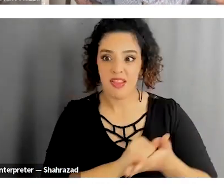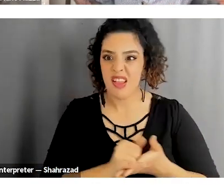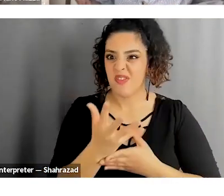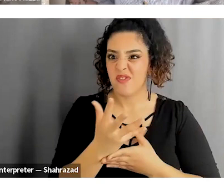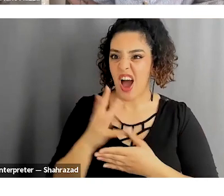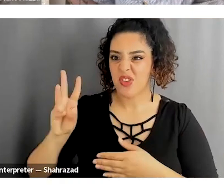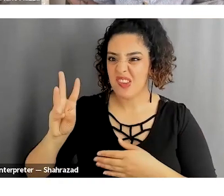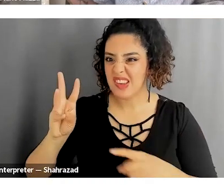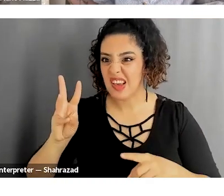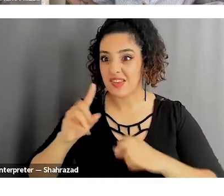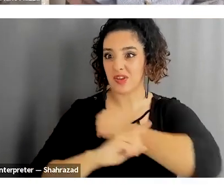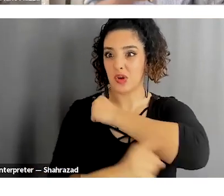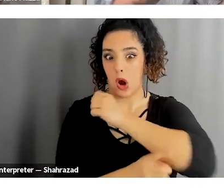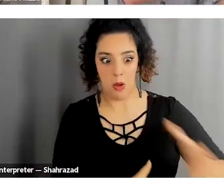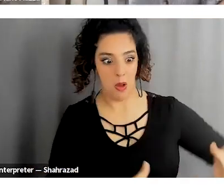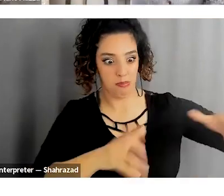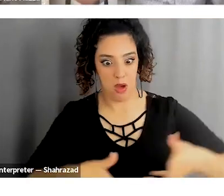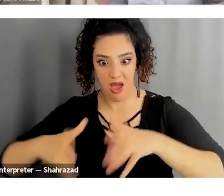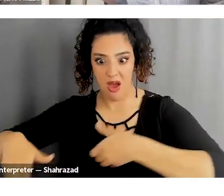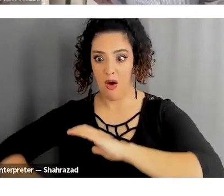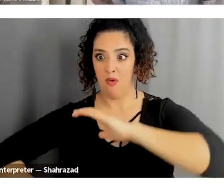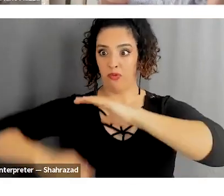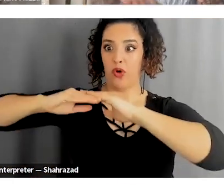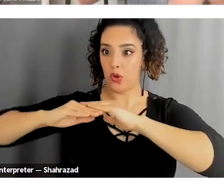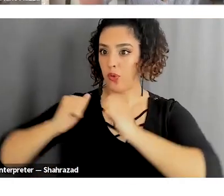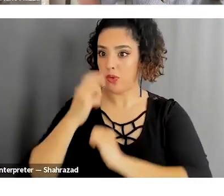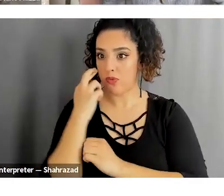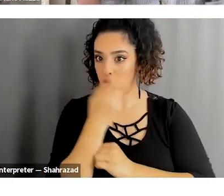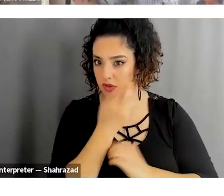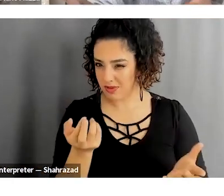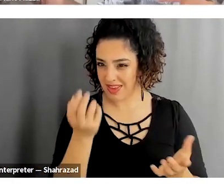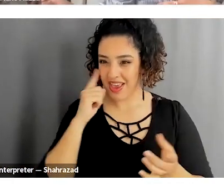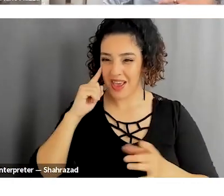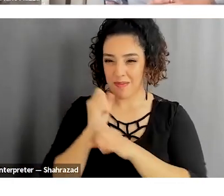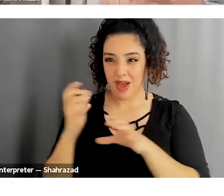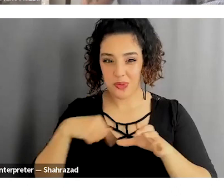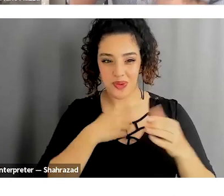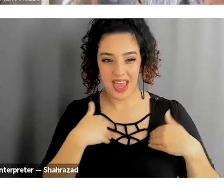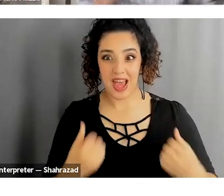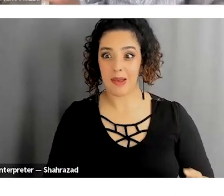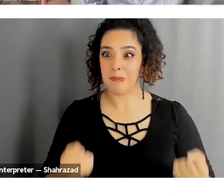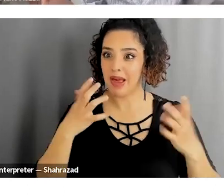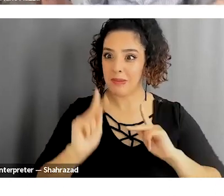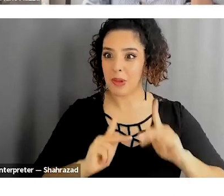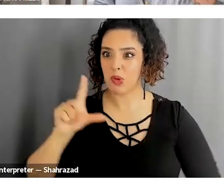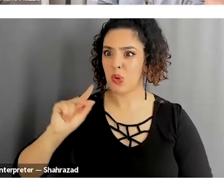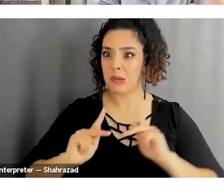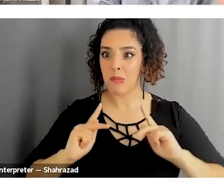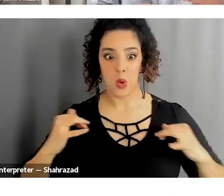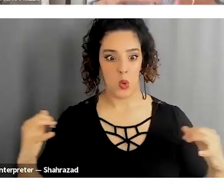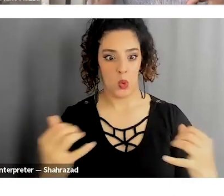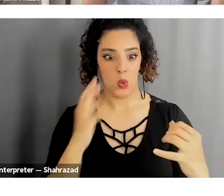Could you imagine this beautiful workshop where there's like 20 people together just tearing apart roses and like packaging them